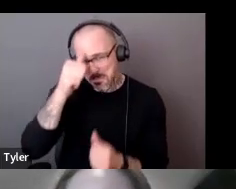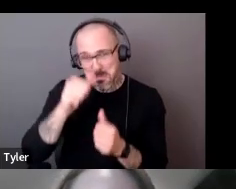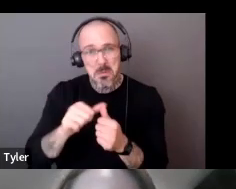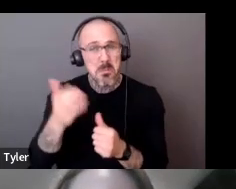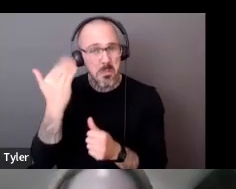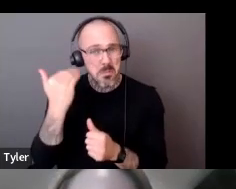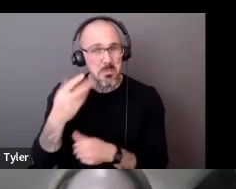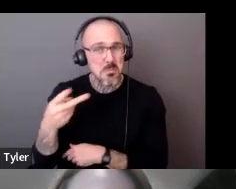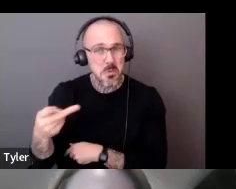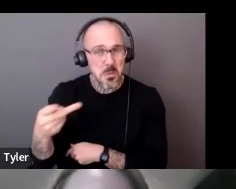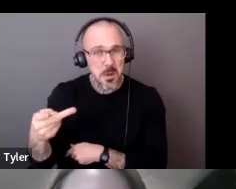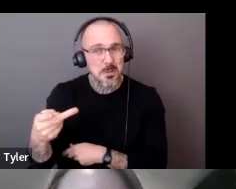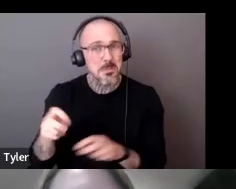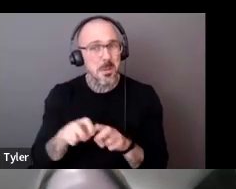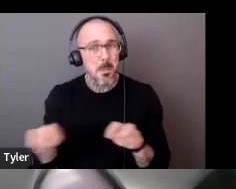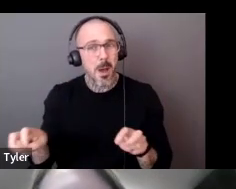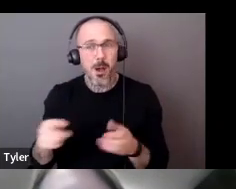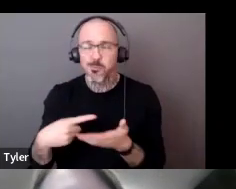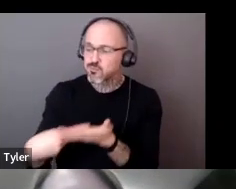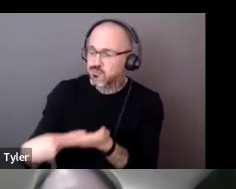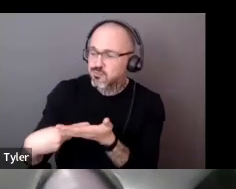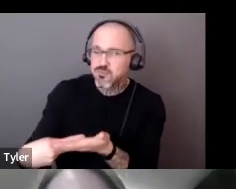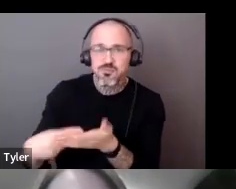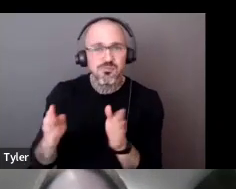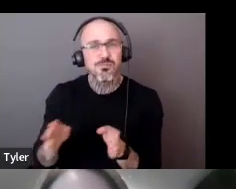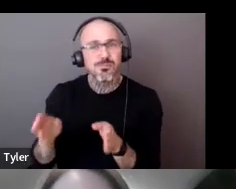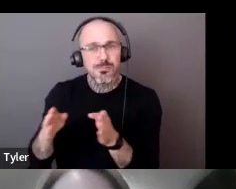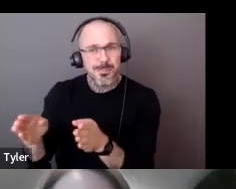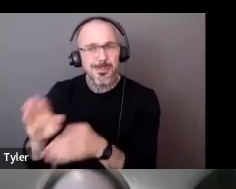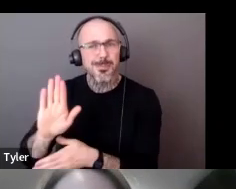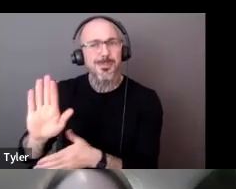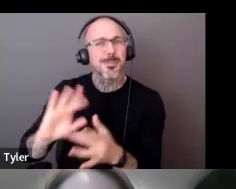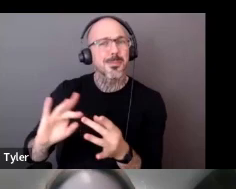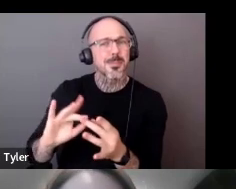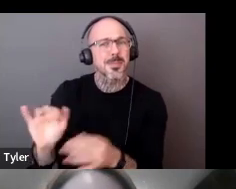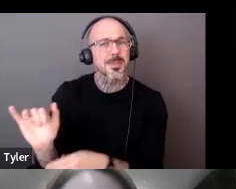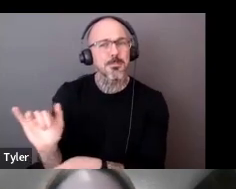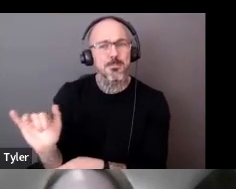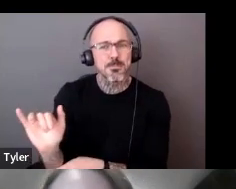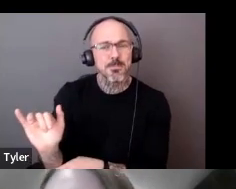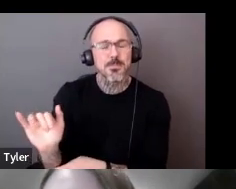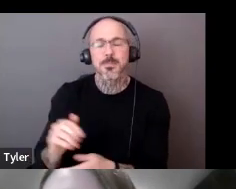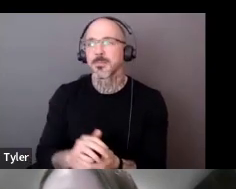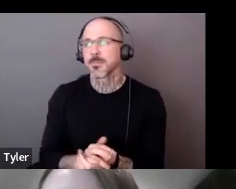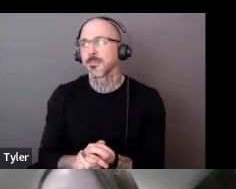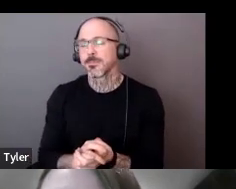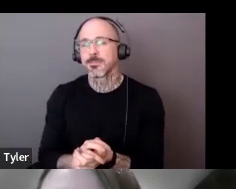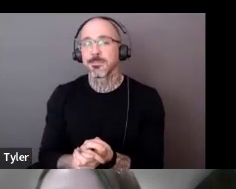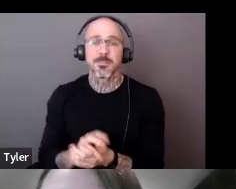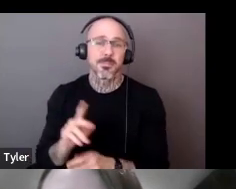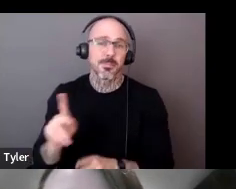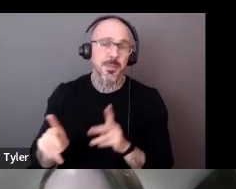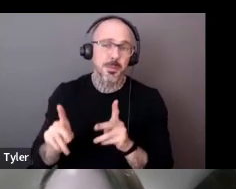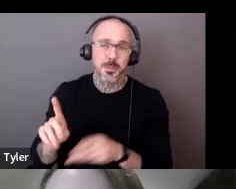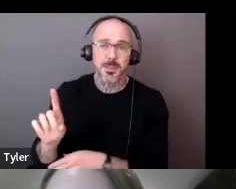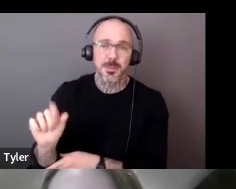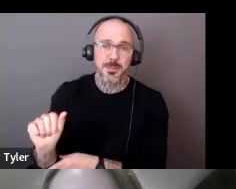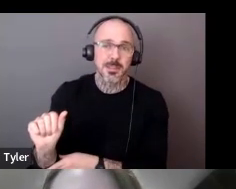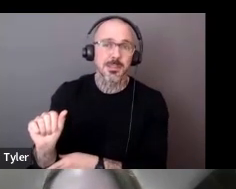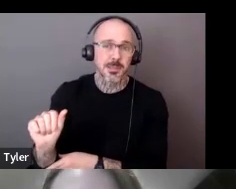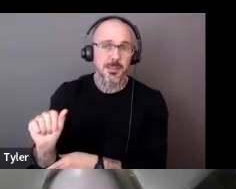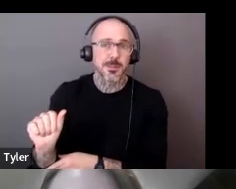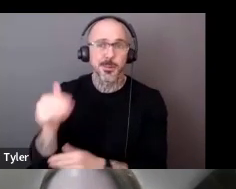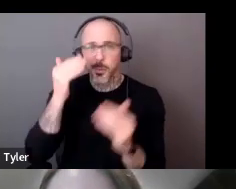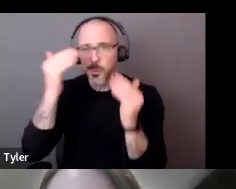said something similar as Paul in terms of, um, it falls a lot on people with disabilities to